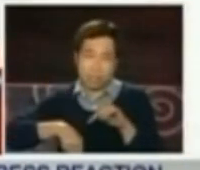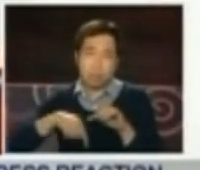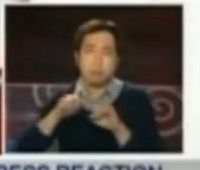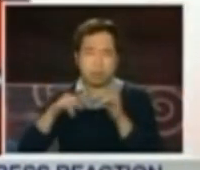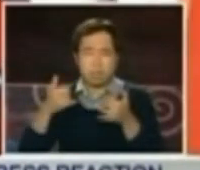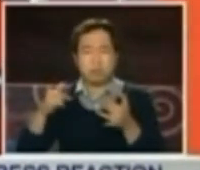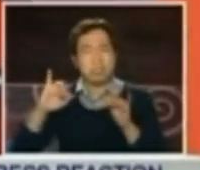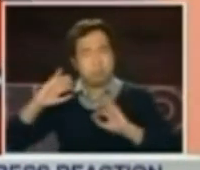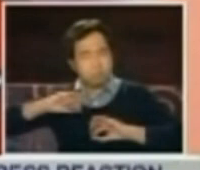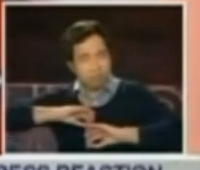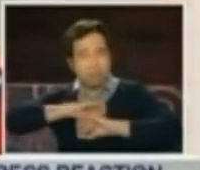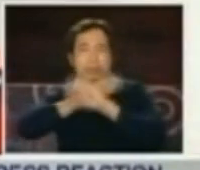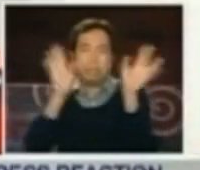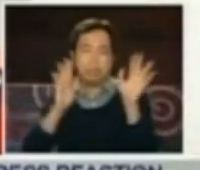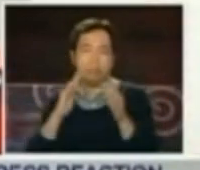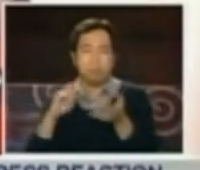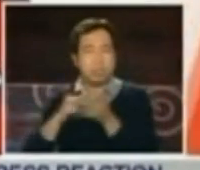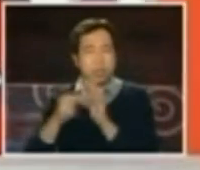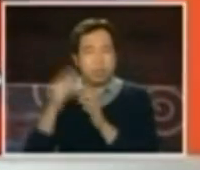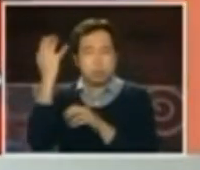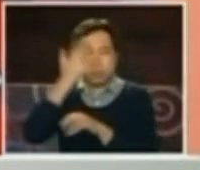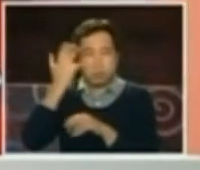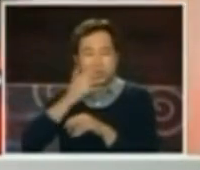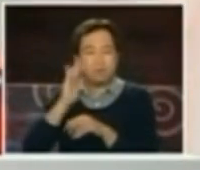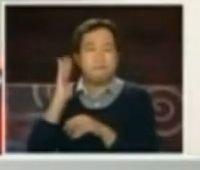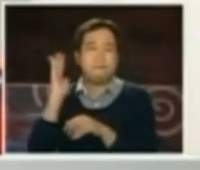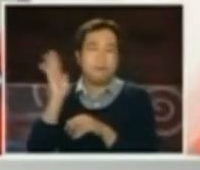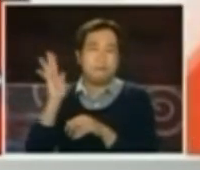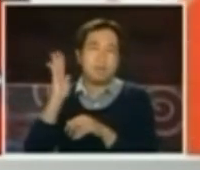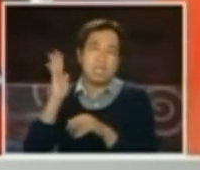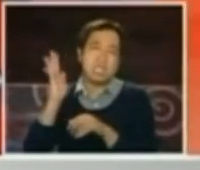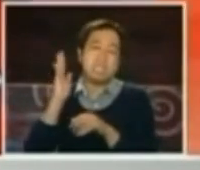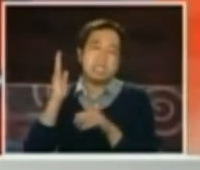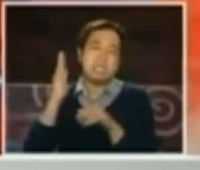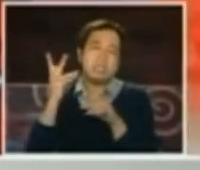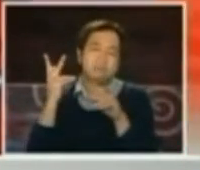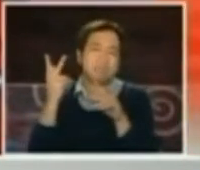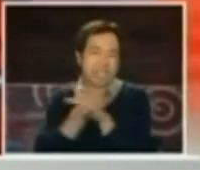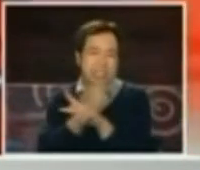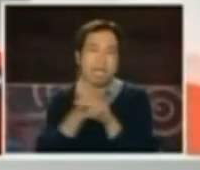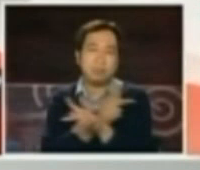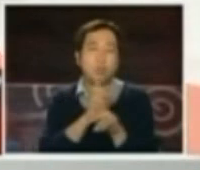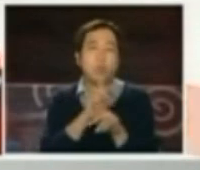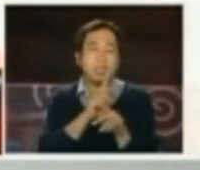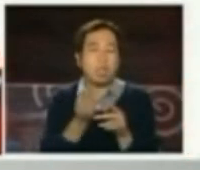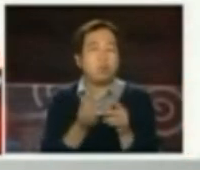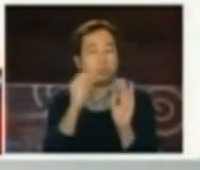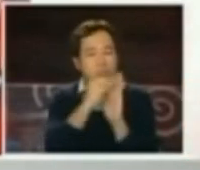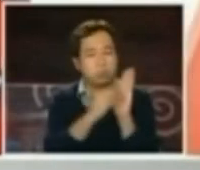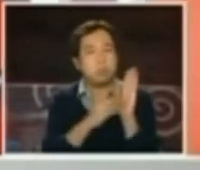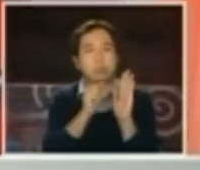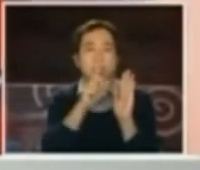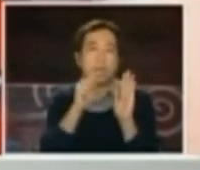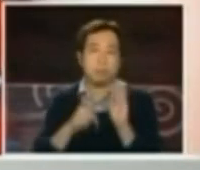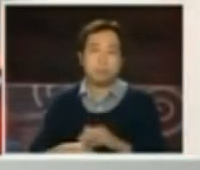very glaring, 50 times more admitted in court. So that's basically it. I'd like to turn you over to Tony and Karen in the studio.